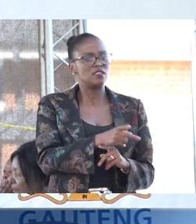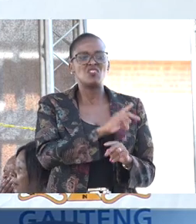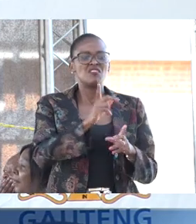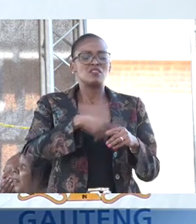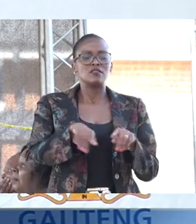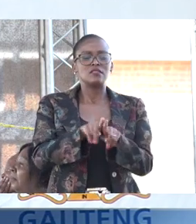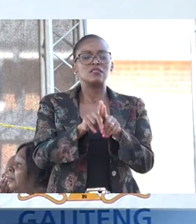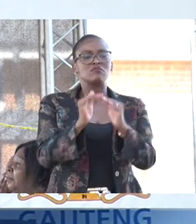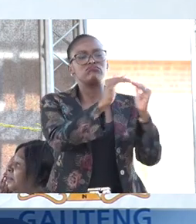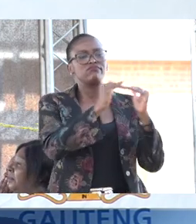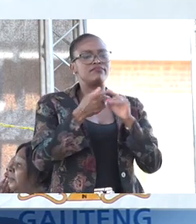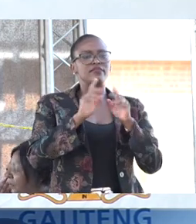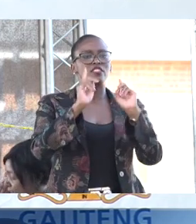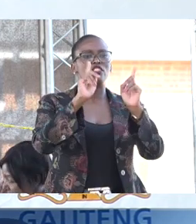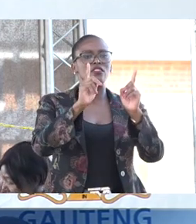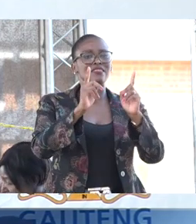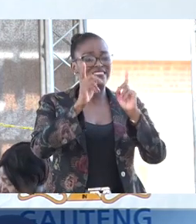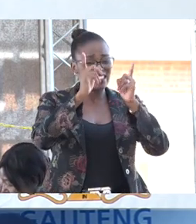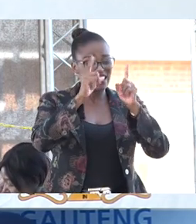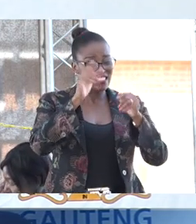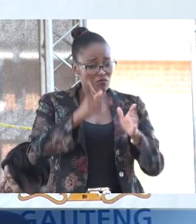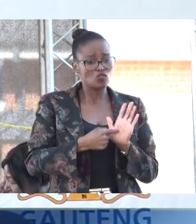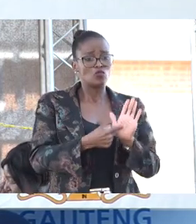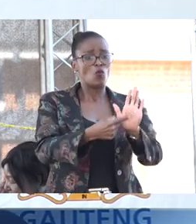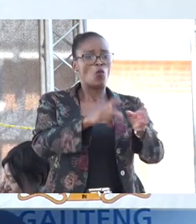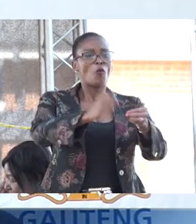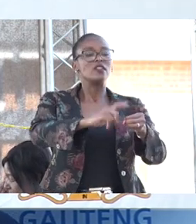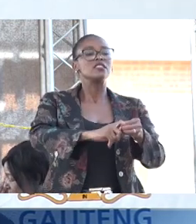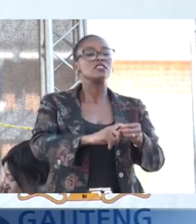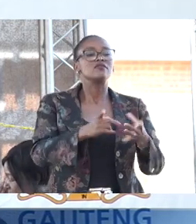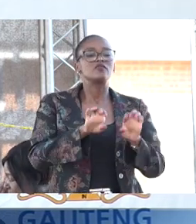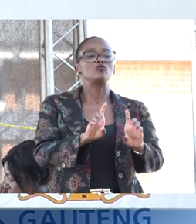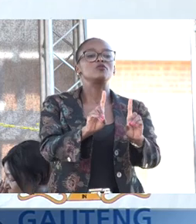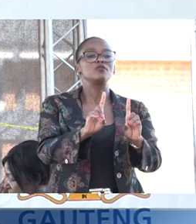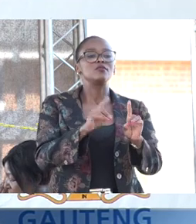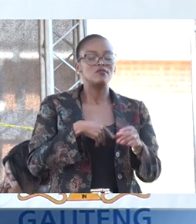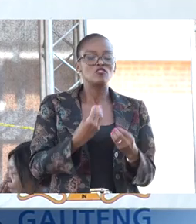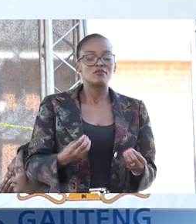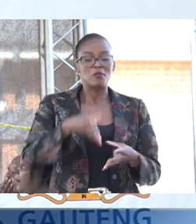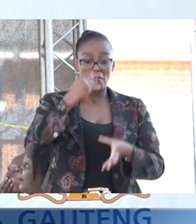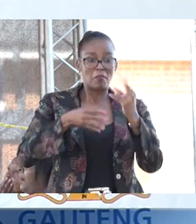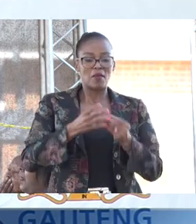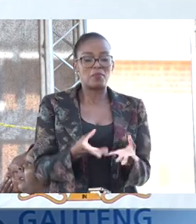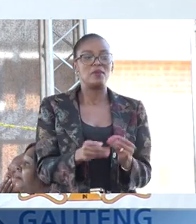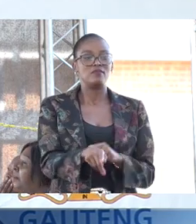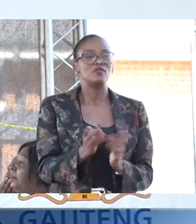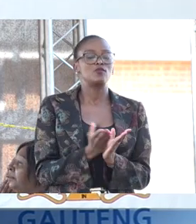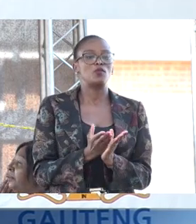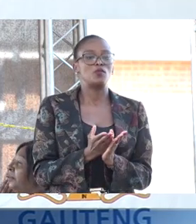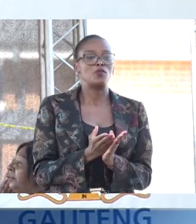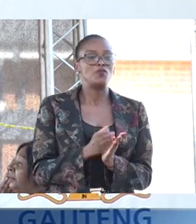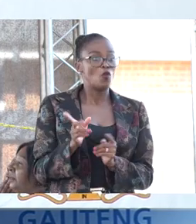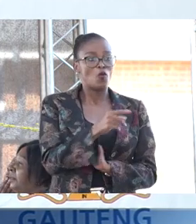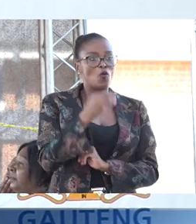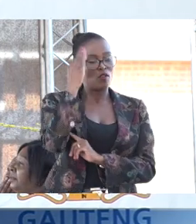because educators are the ones who demonstrate the quality of education that learners will get. And we know, and